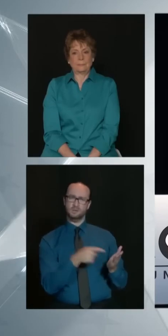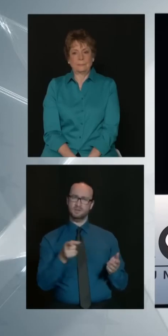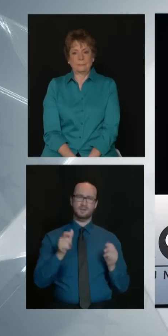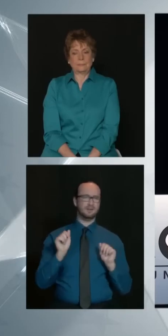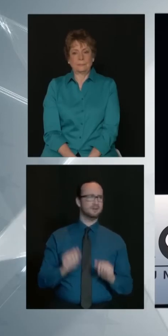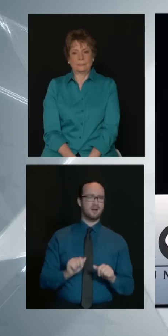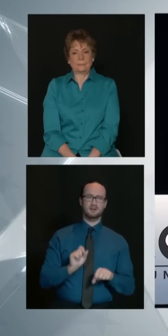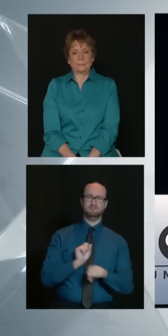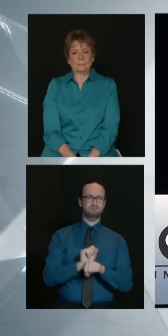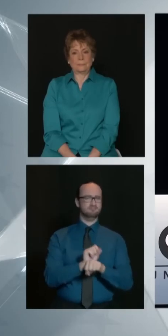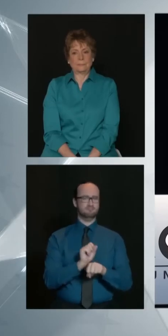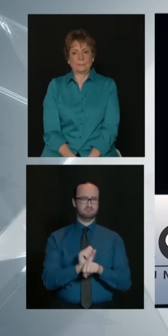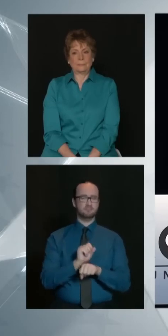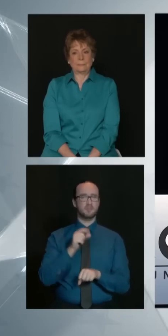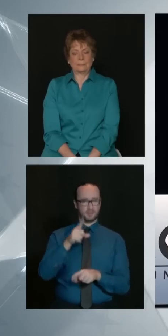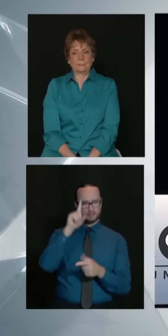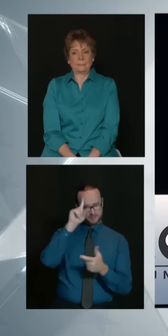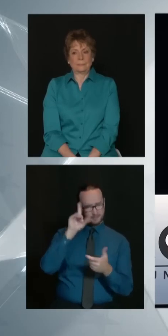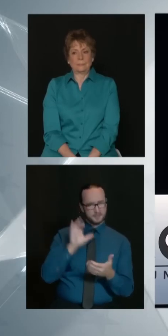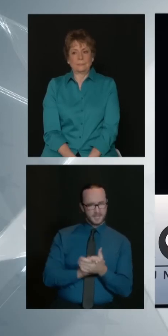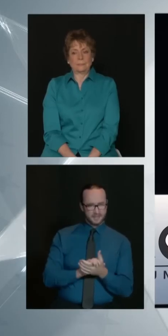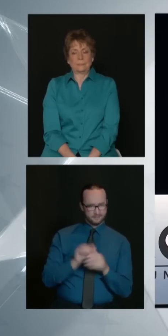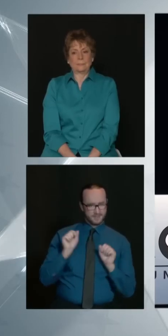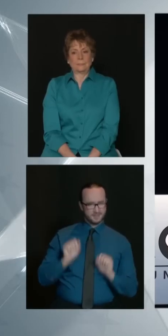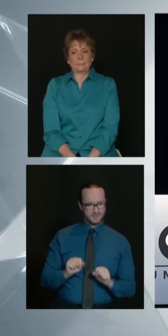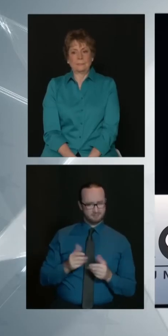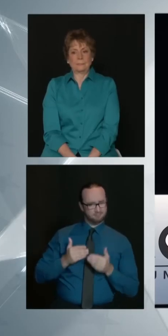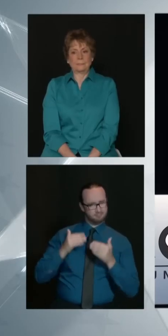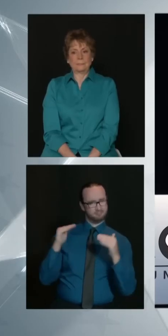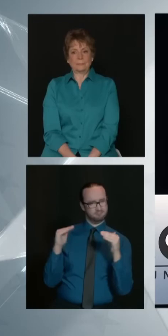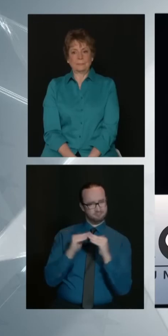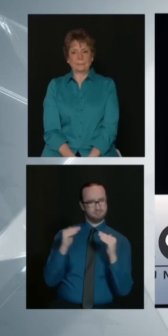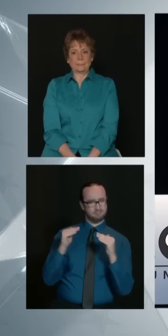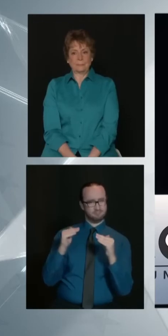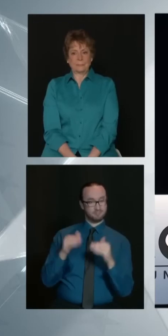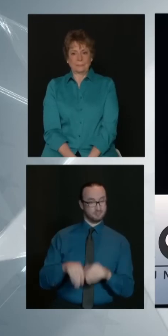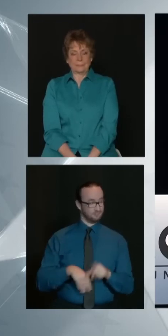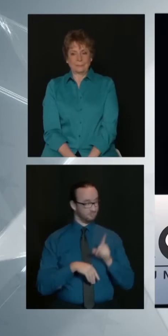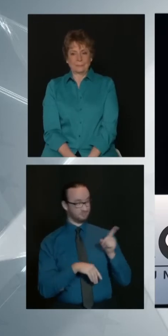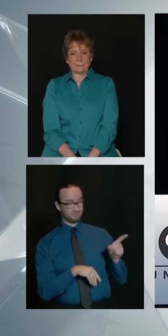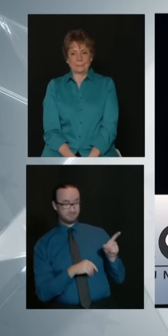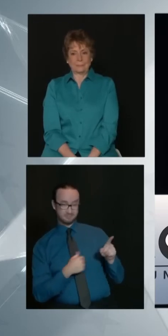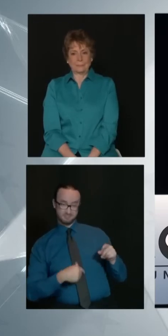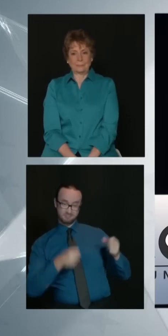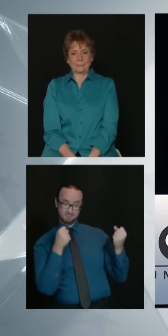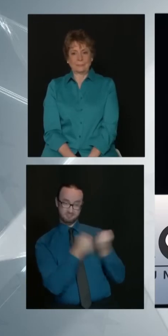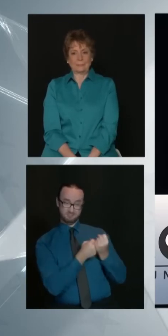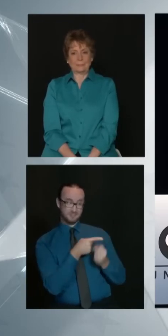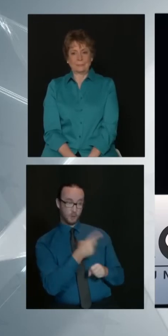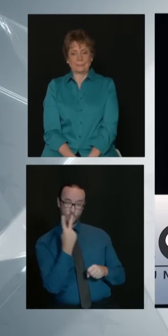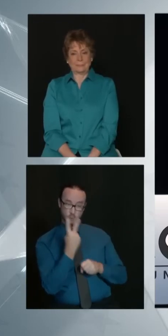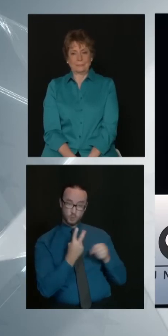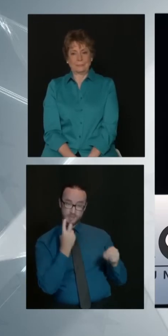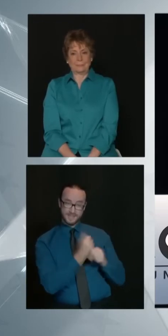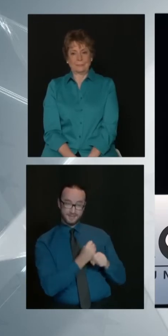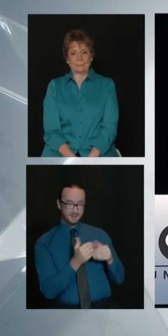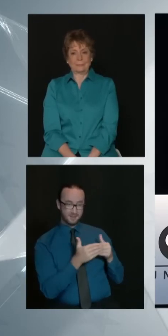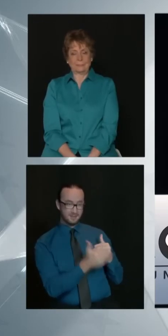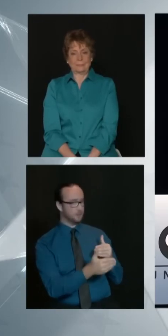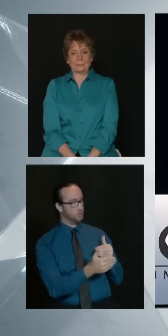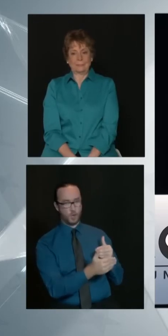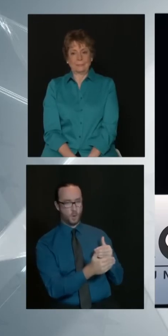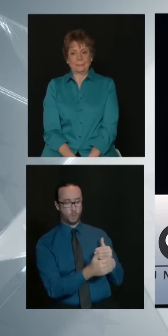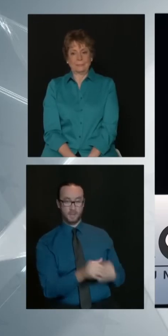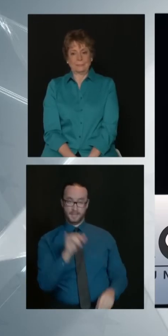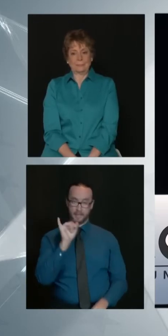Kelly disagrees. Otherwise, he wouldn't have spent 2 years backing Biden every time. Send me to the U.S. Senate if you think that you and your family deserve better so we